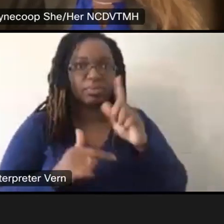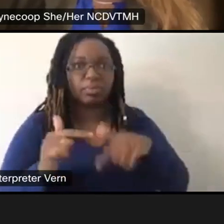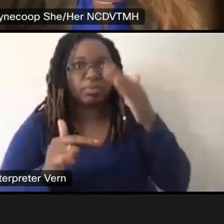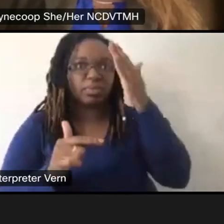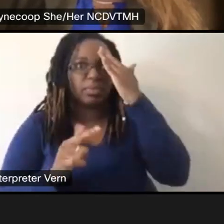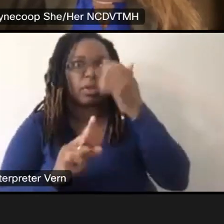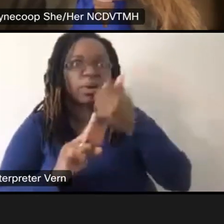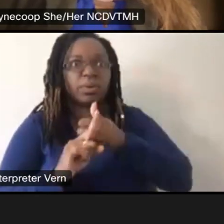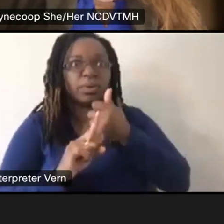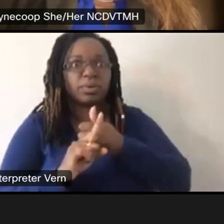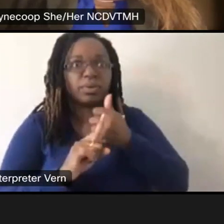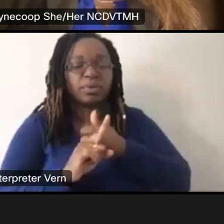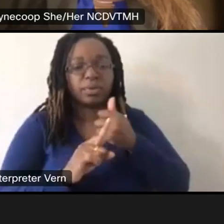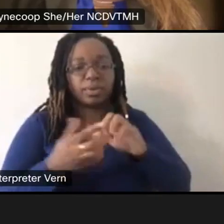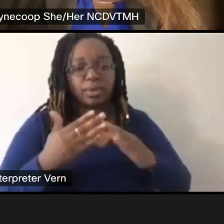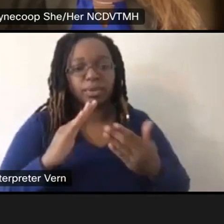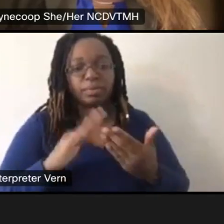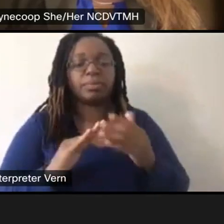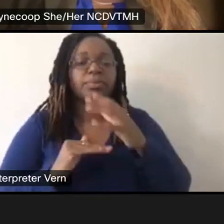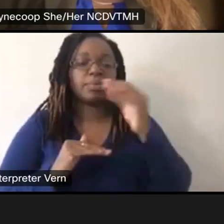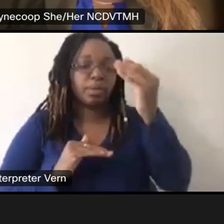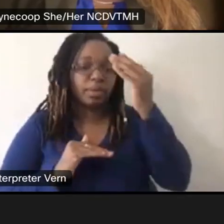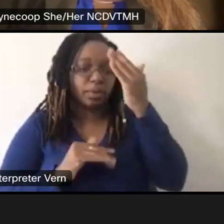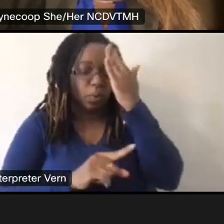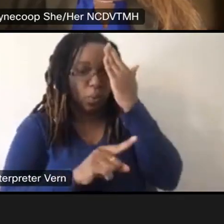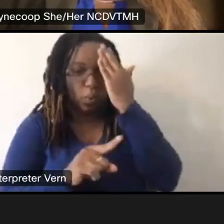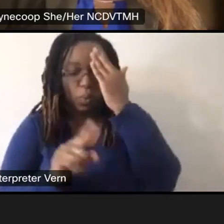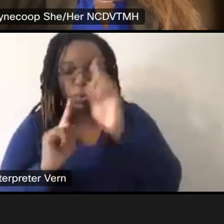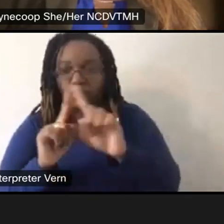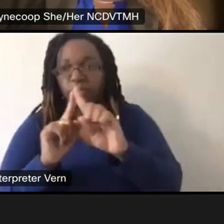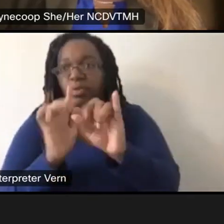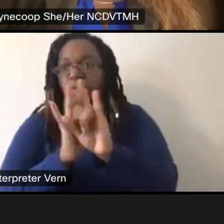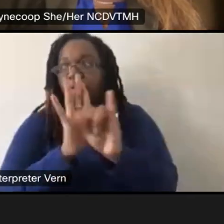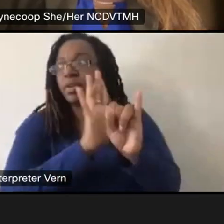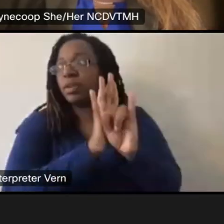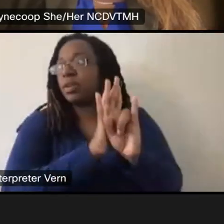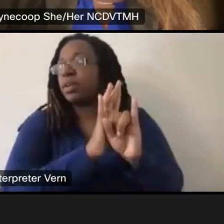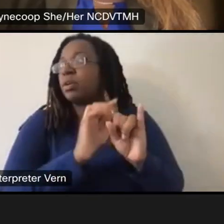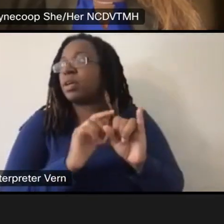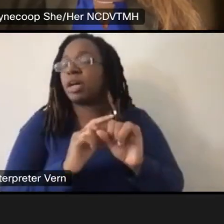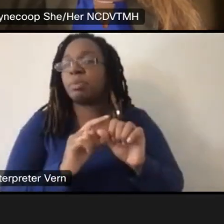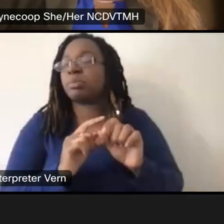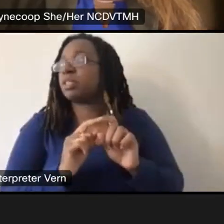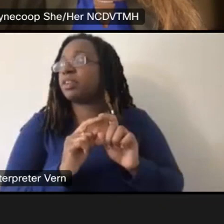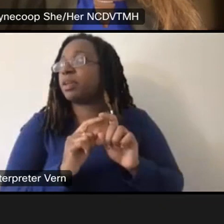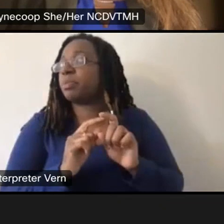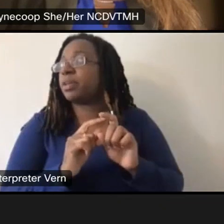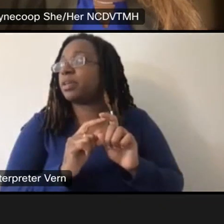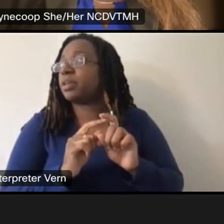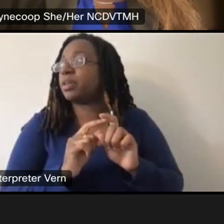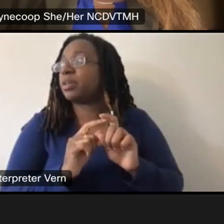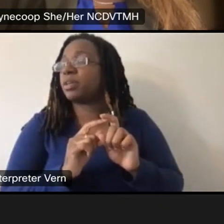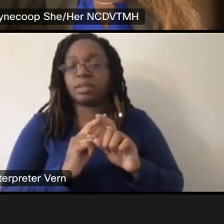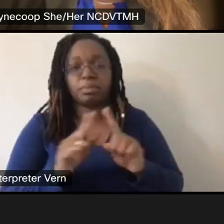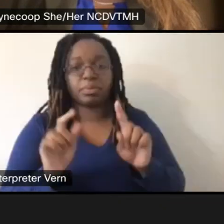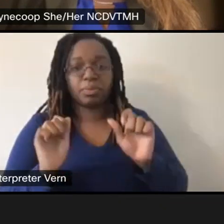difference or be completely familiar with every identity. But what we can do is seek to connect with those who are really doing that